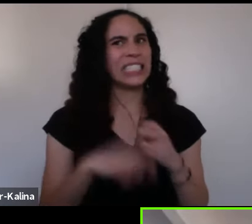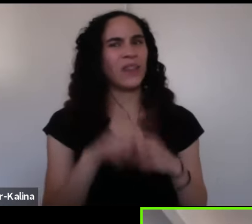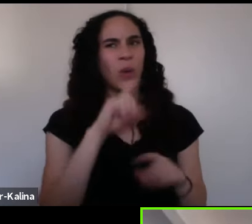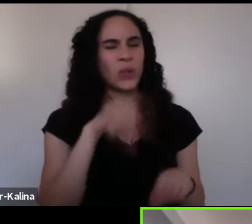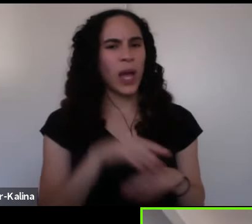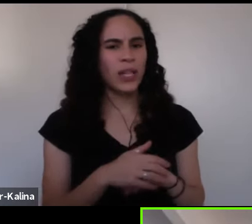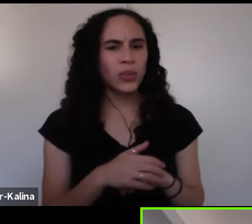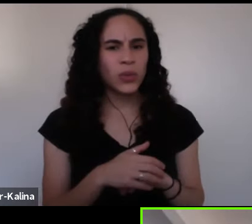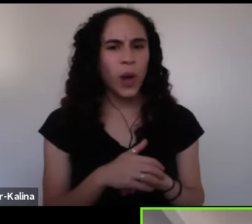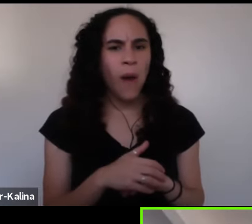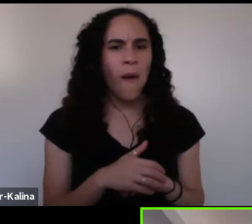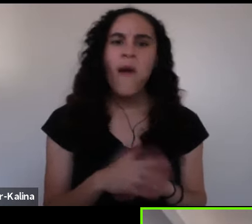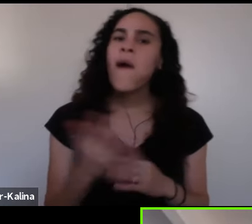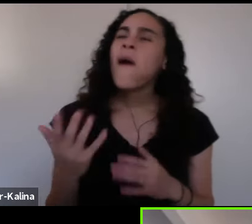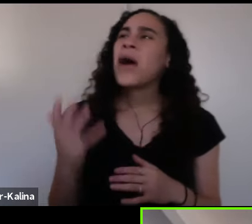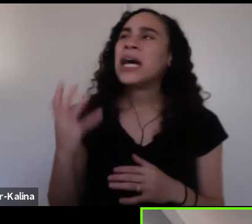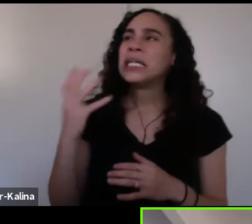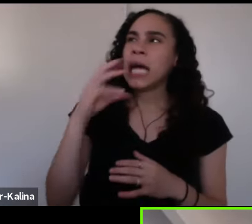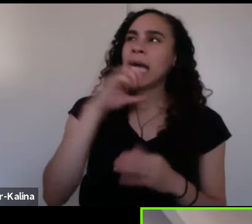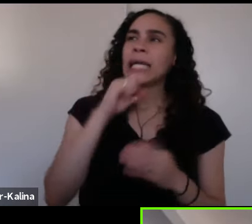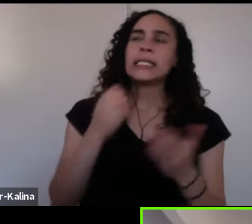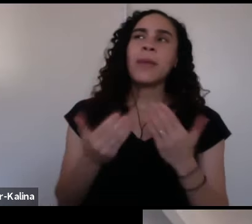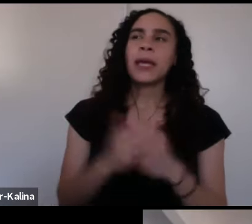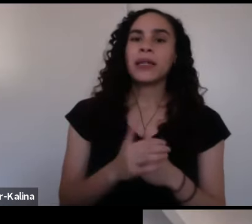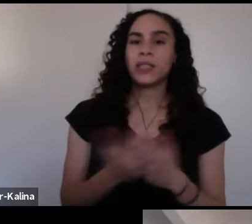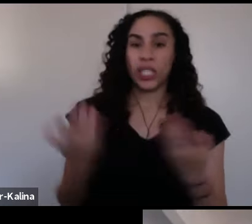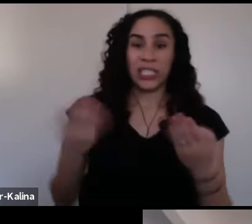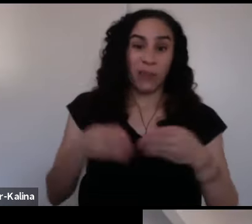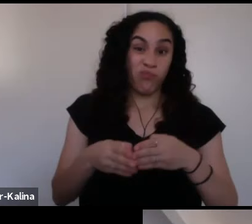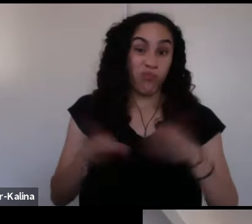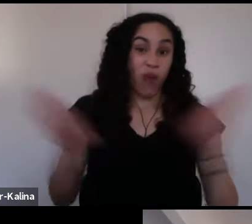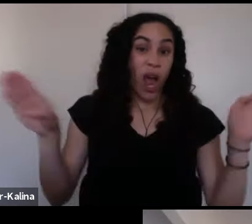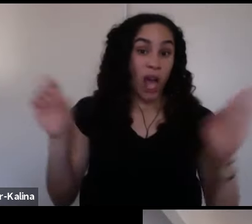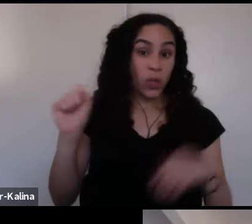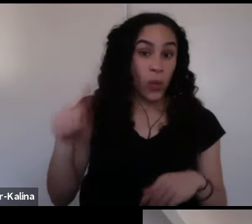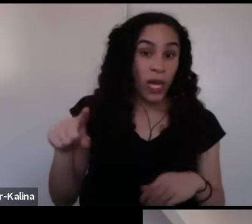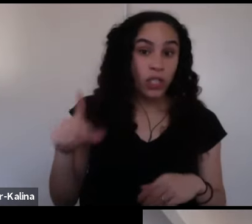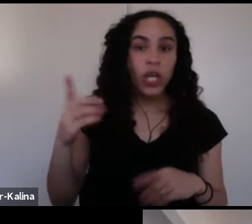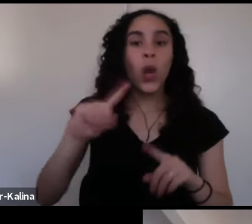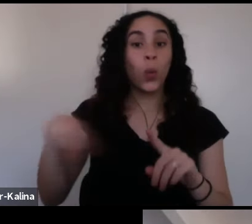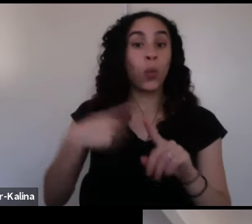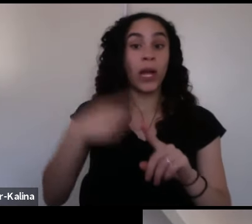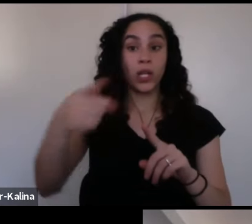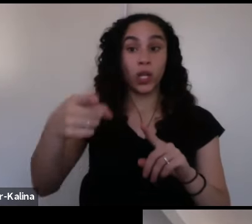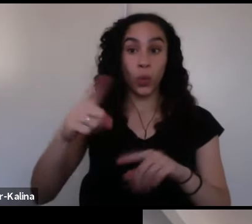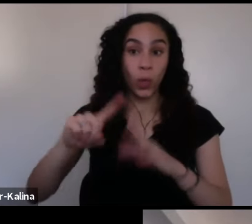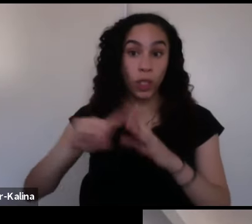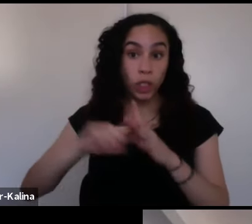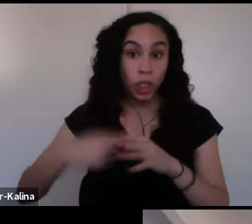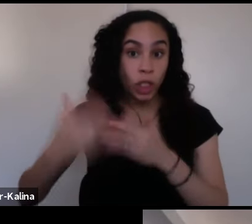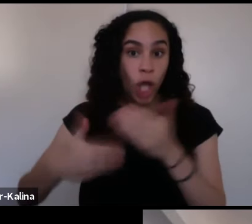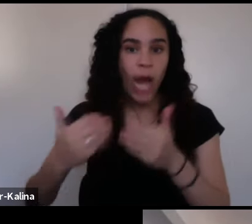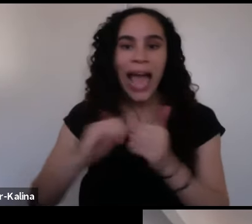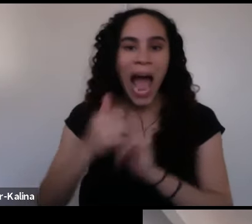mean, I guess as maybe just a broader question is like, when you started out, how did you